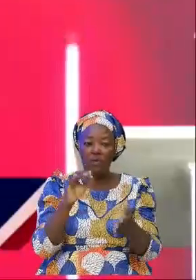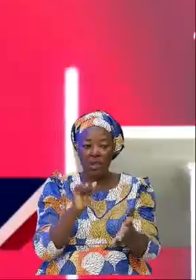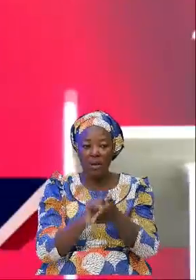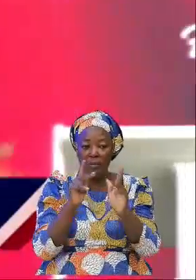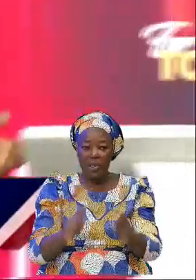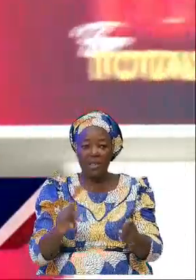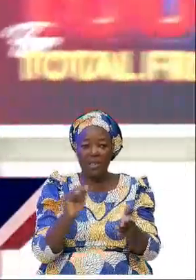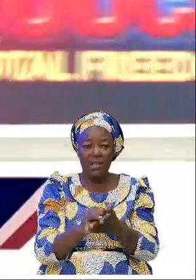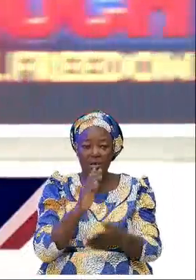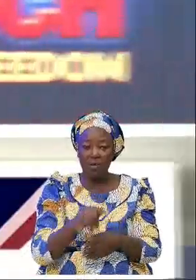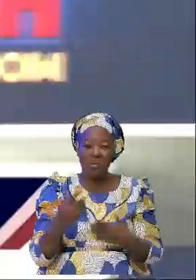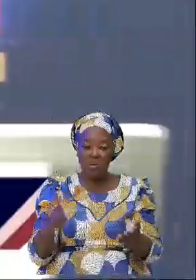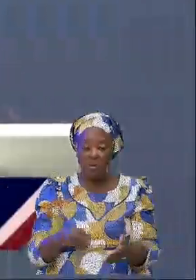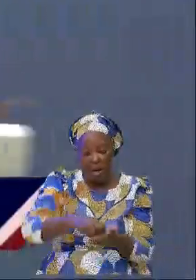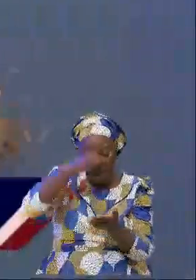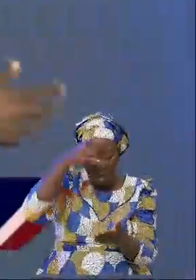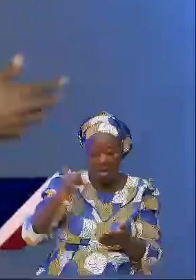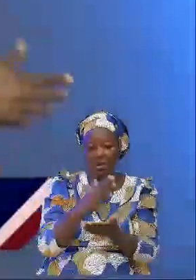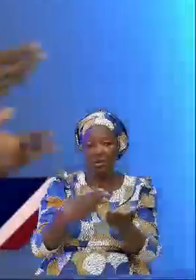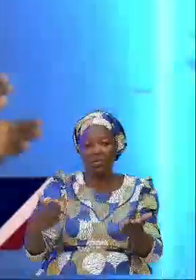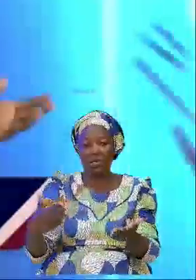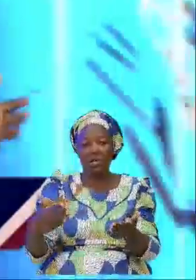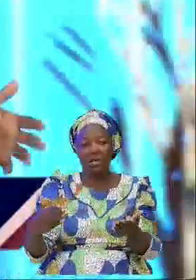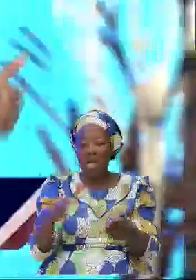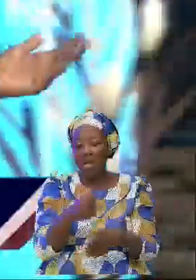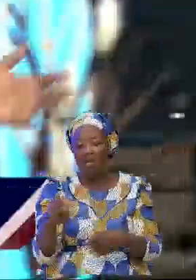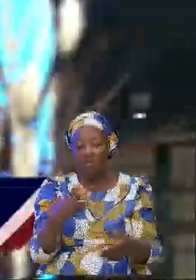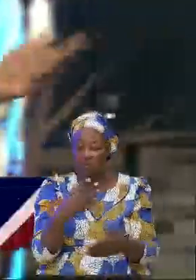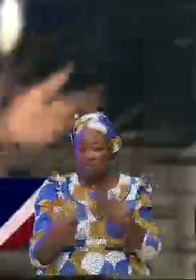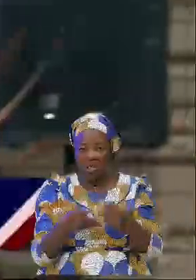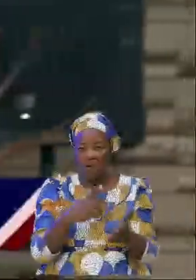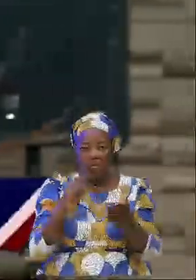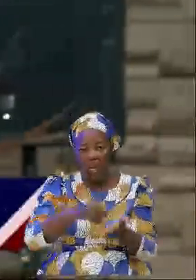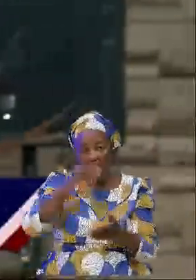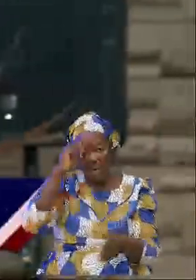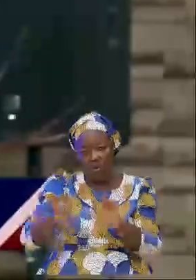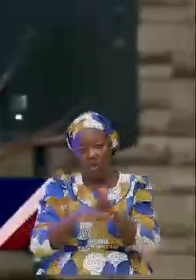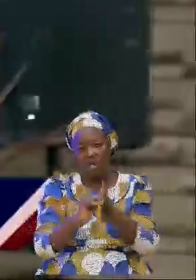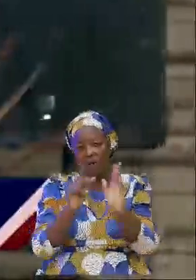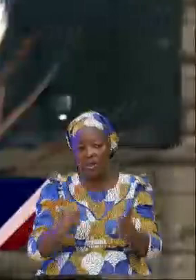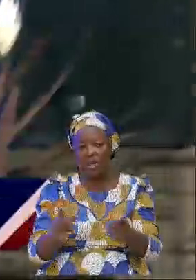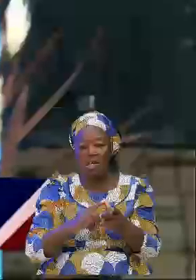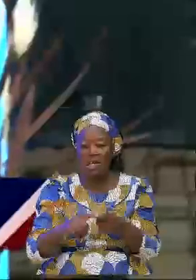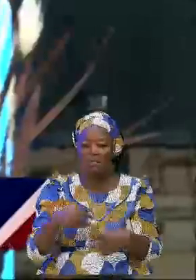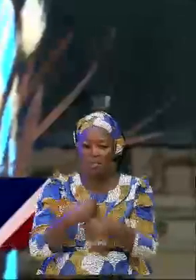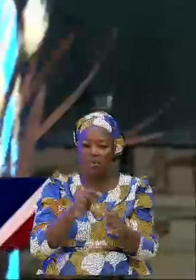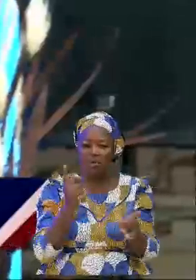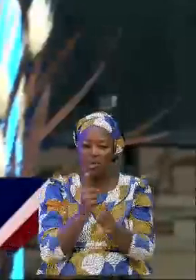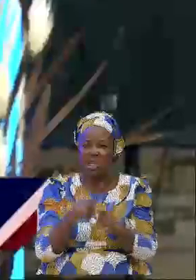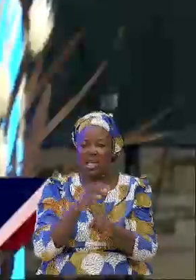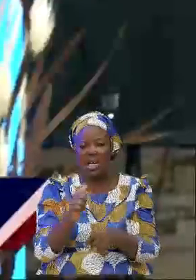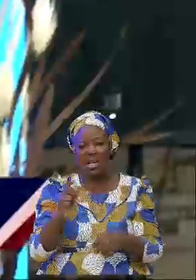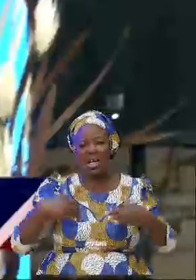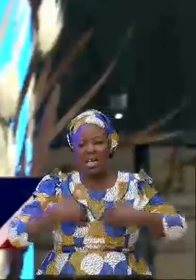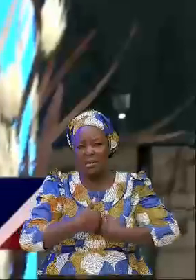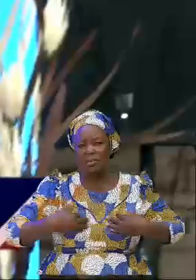them? What about the person that, you are learning something mechanic or whatever, or you are learning trade under